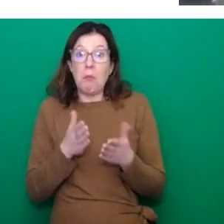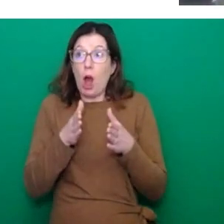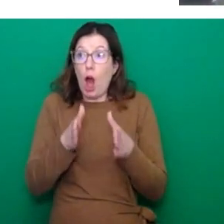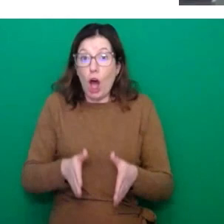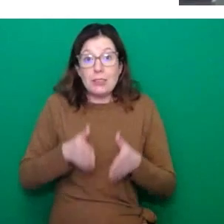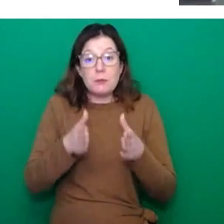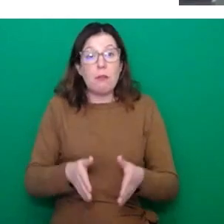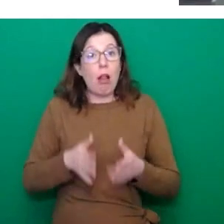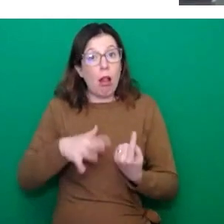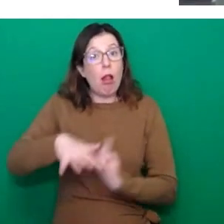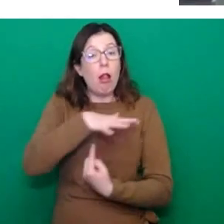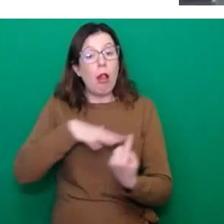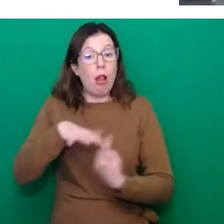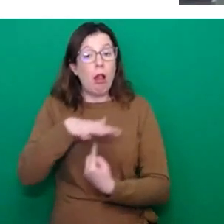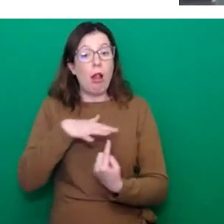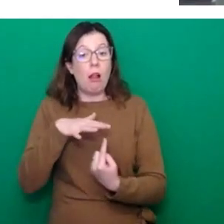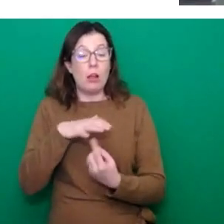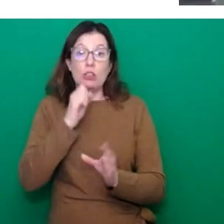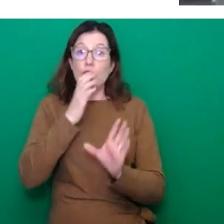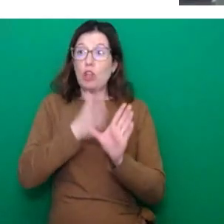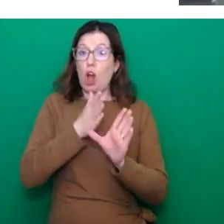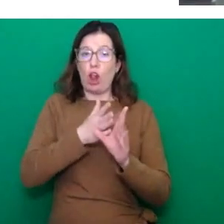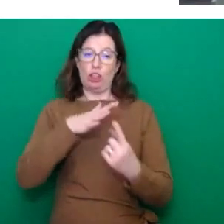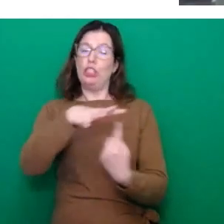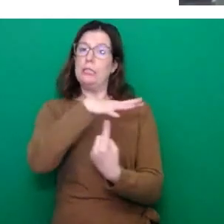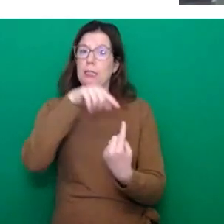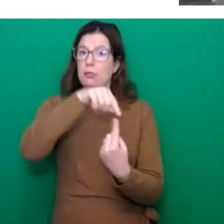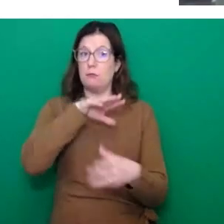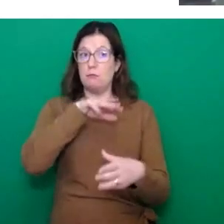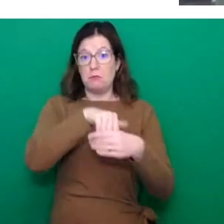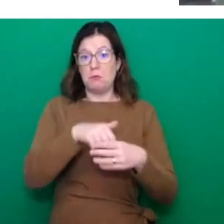hospital sort of settings in terms of a psychology setting,